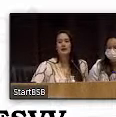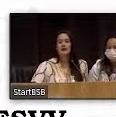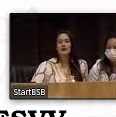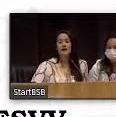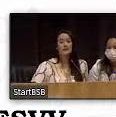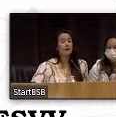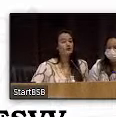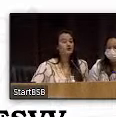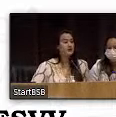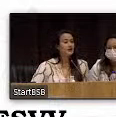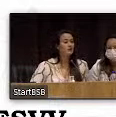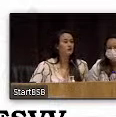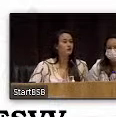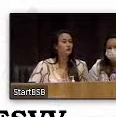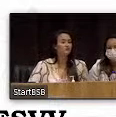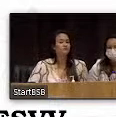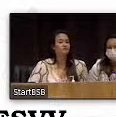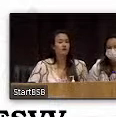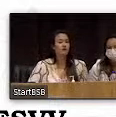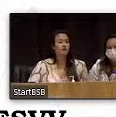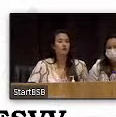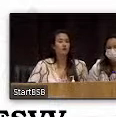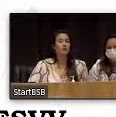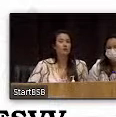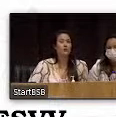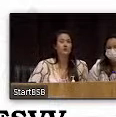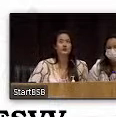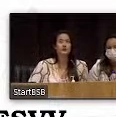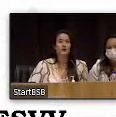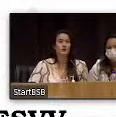re-hospitalizations. It was a small data,